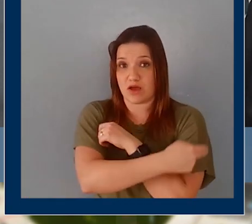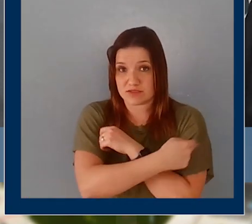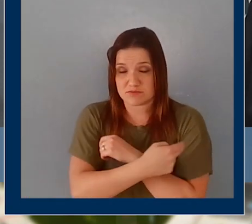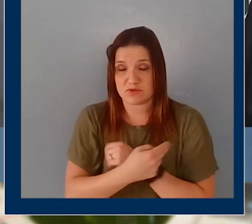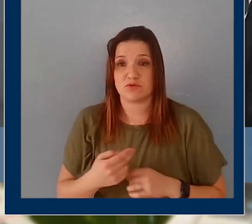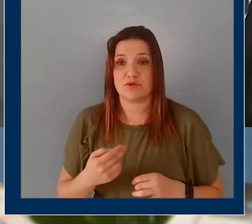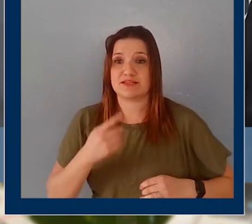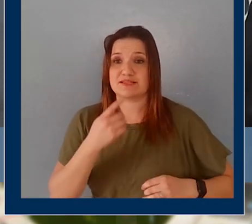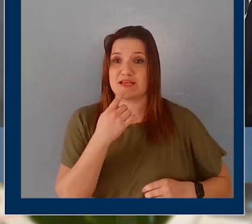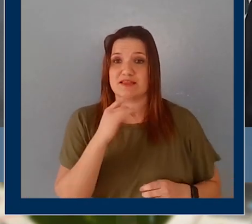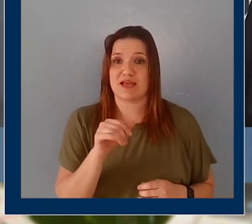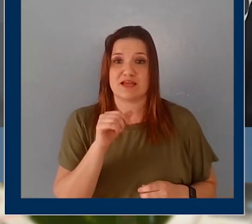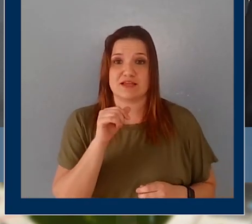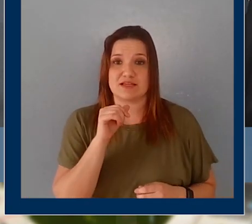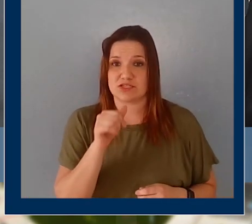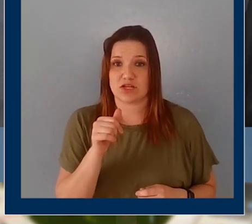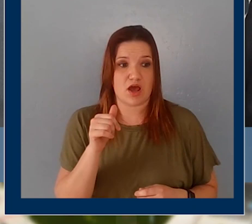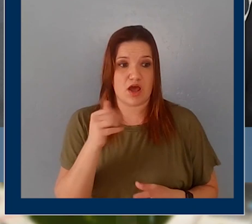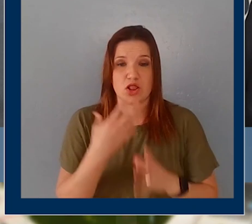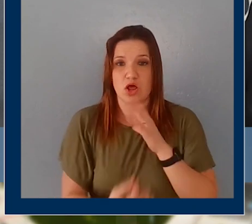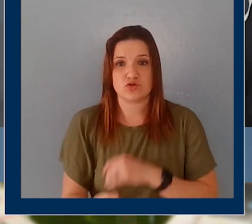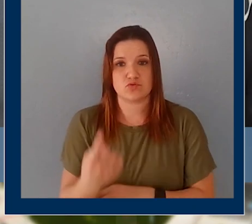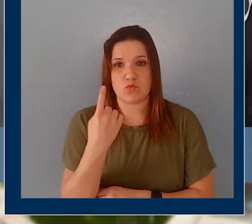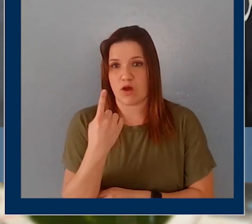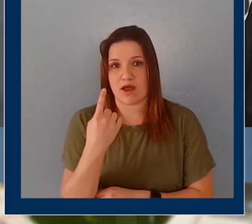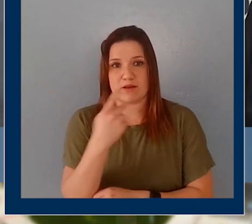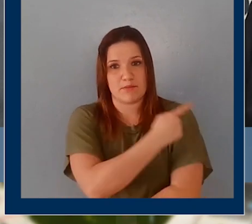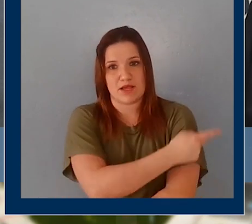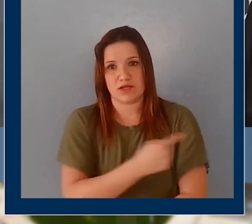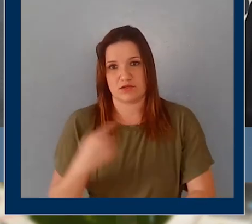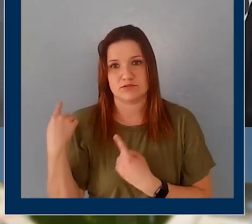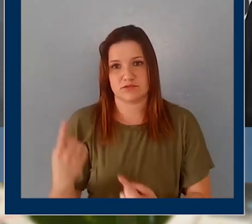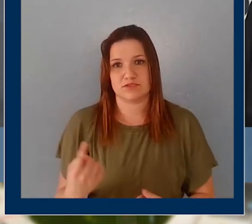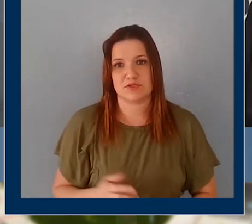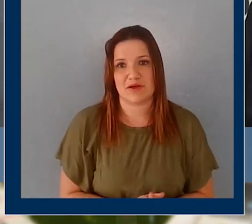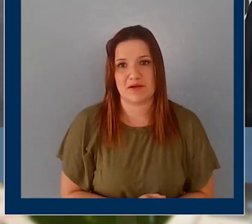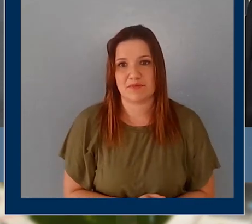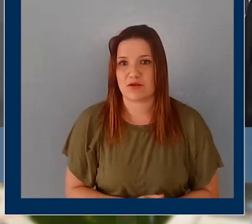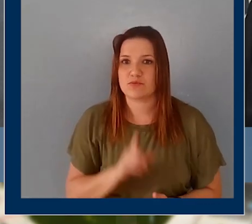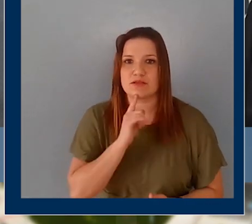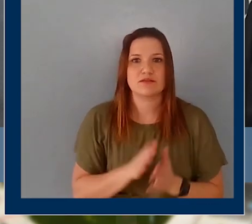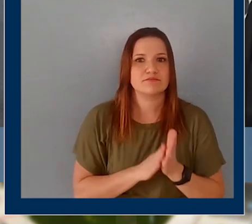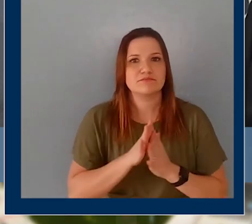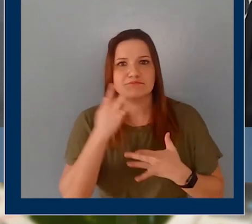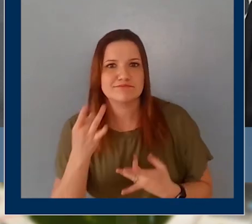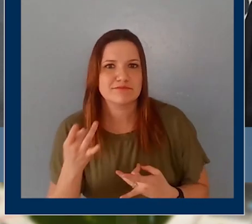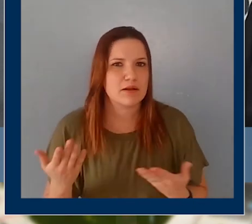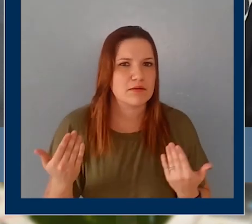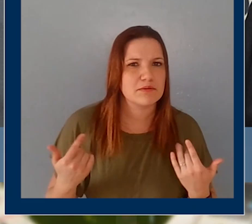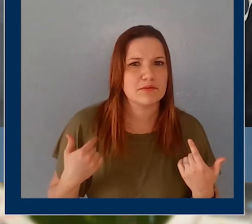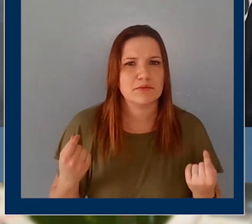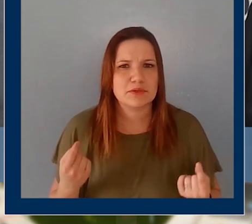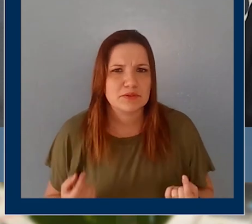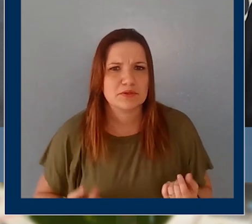about Regeneron and bamlanivimab, which is the monoclonal antibody therapies, we're now doing